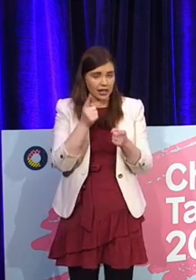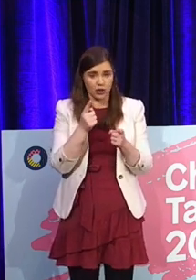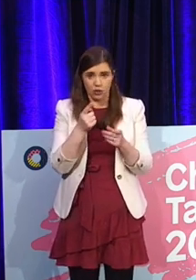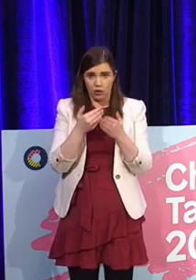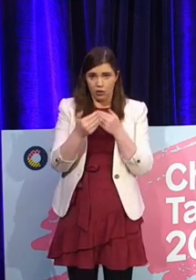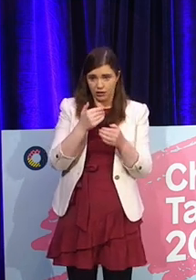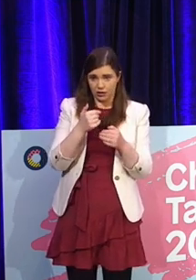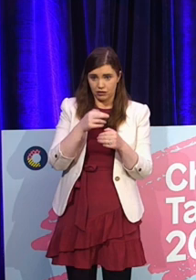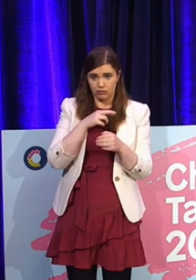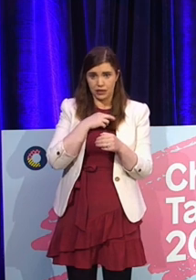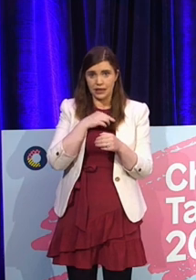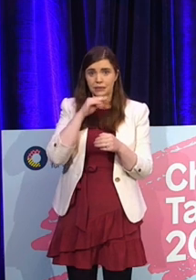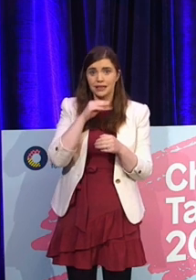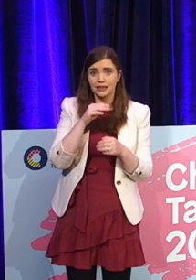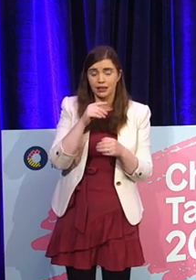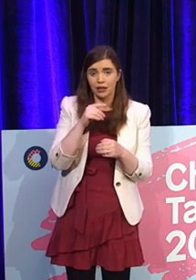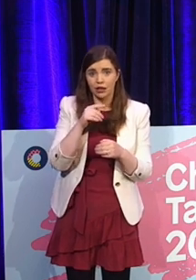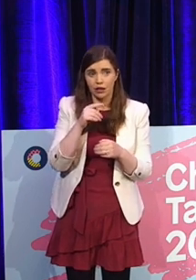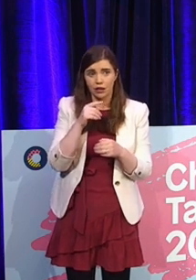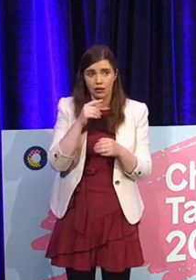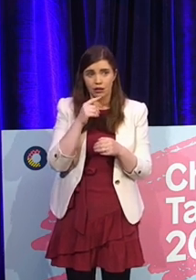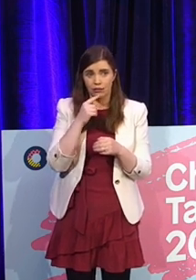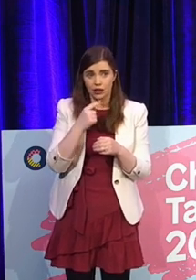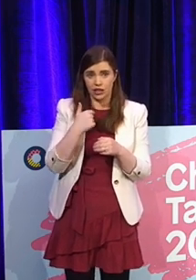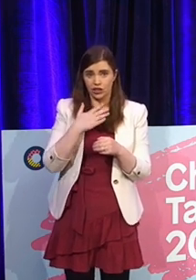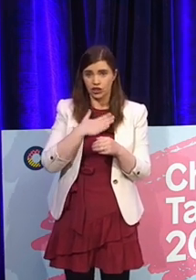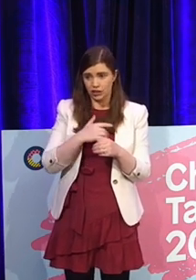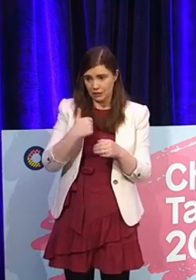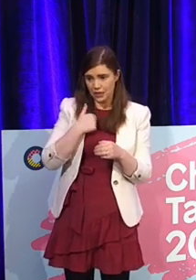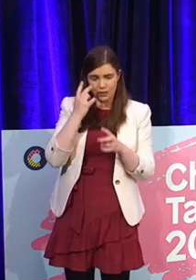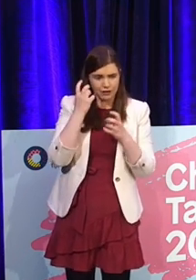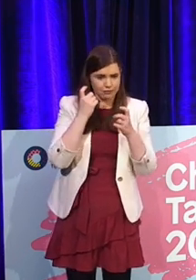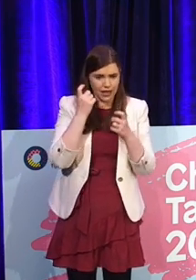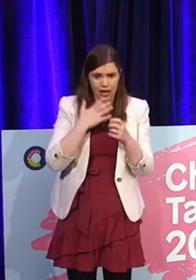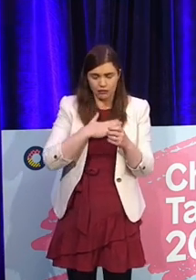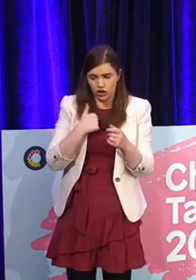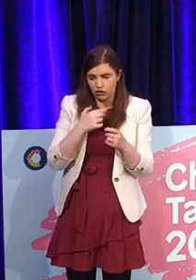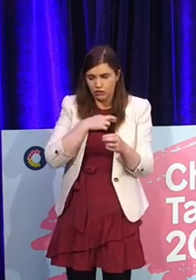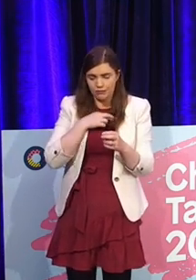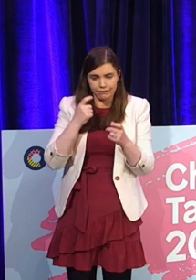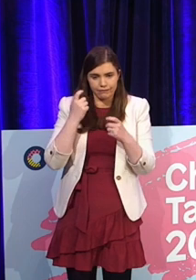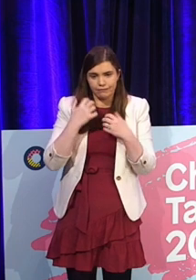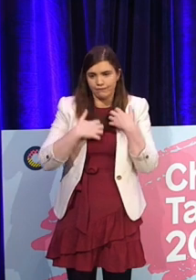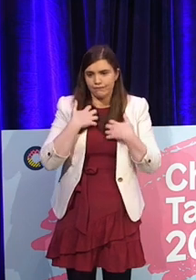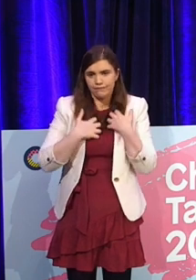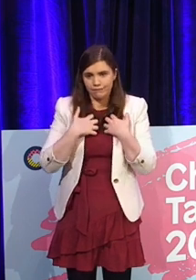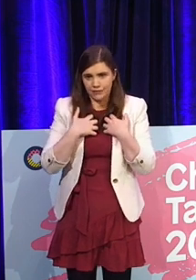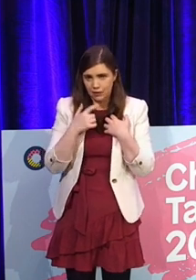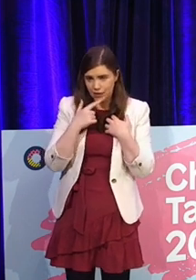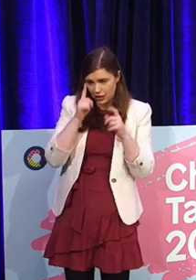entails, but I know that I've gained so much from just being inquisitive. But I do know what your future